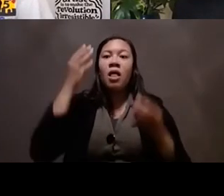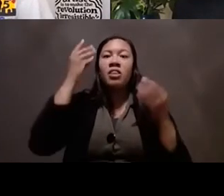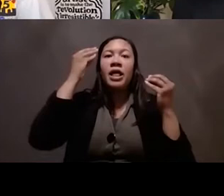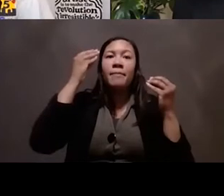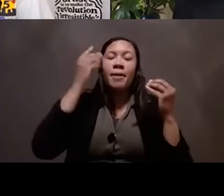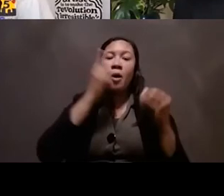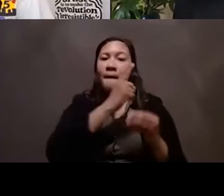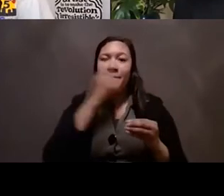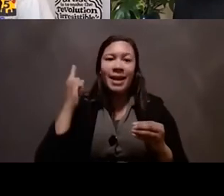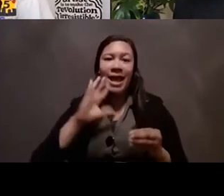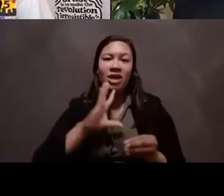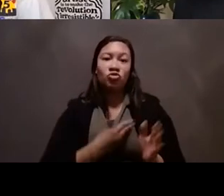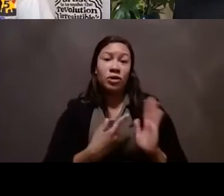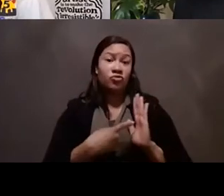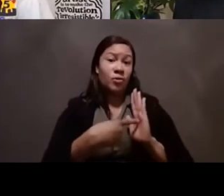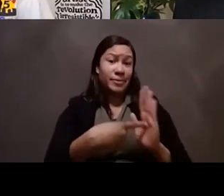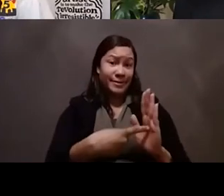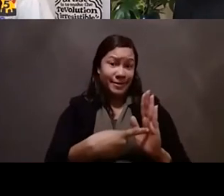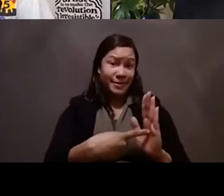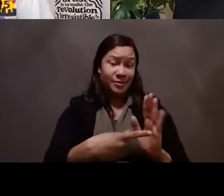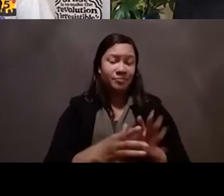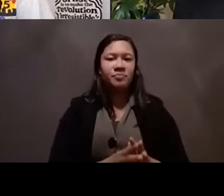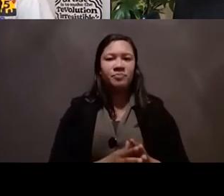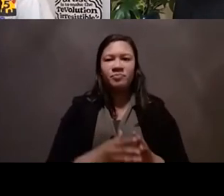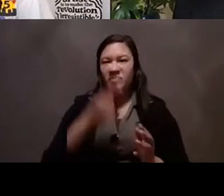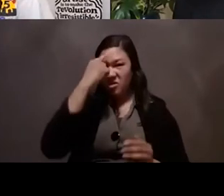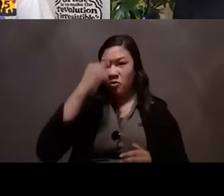Black trans representation, I mean, for me,